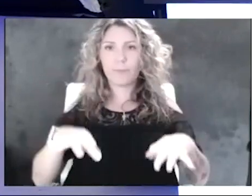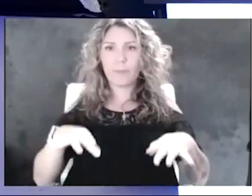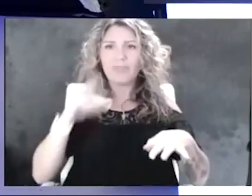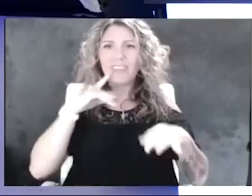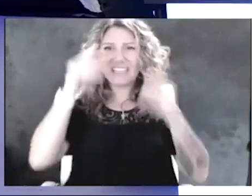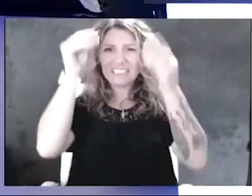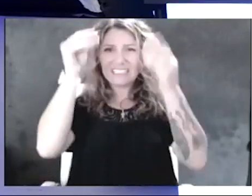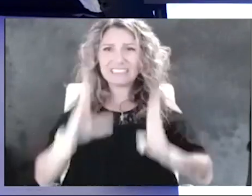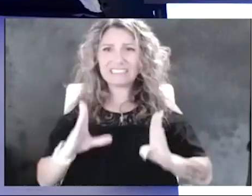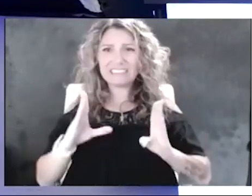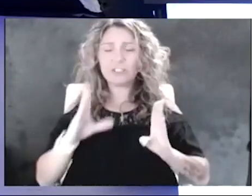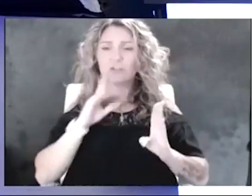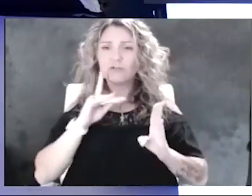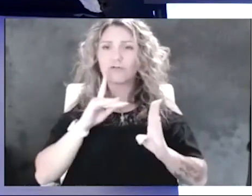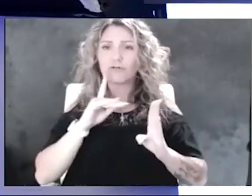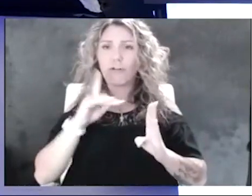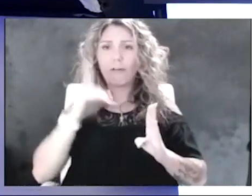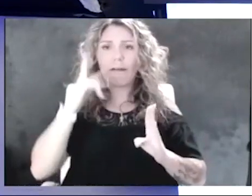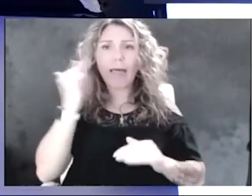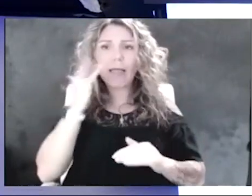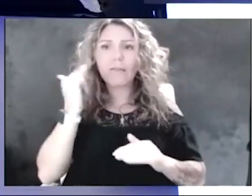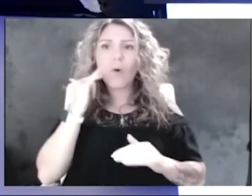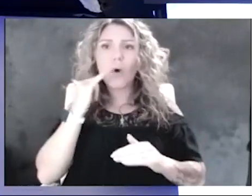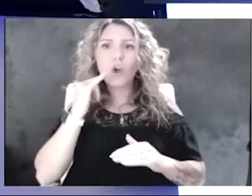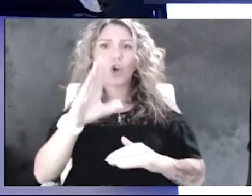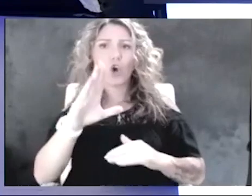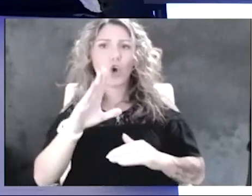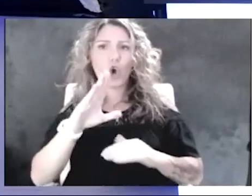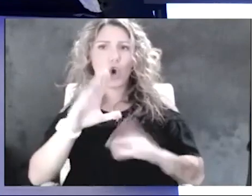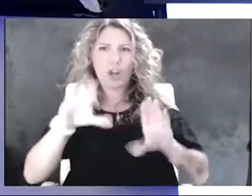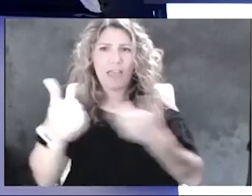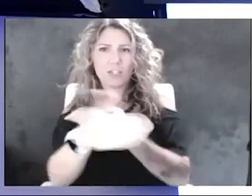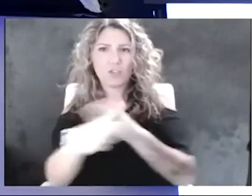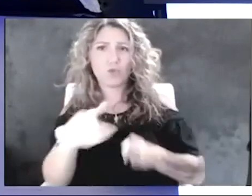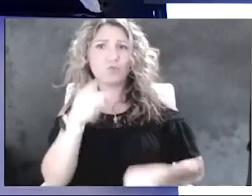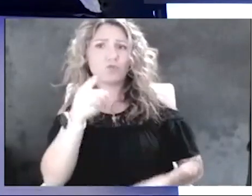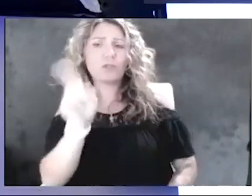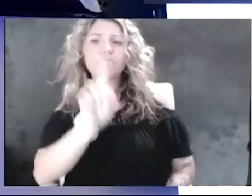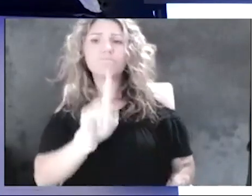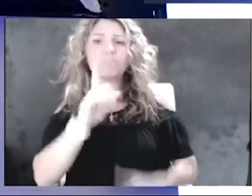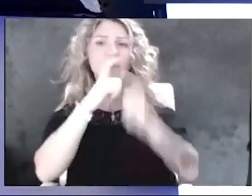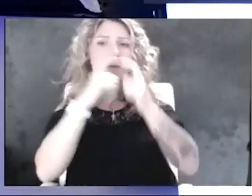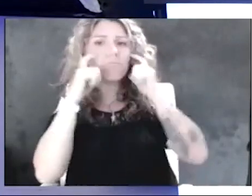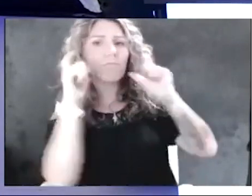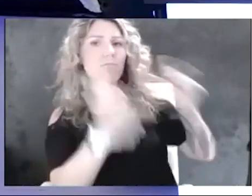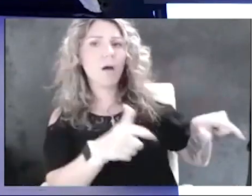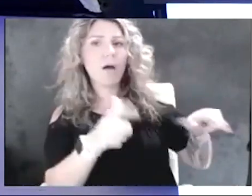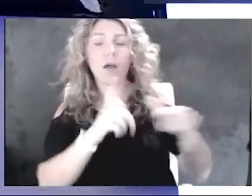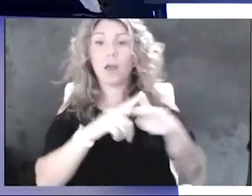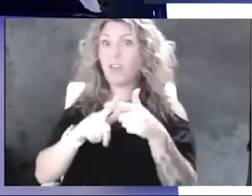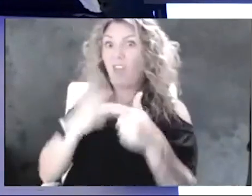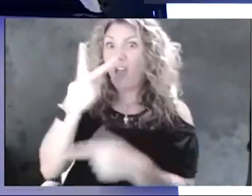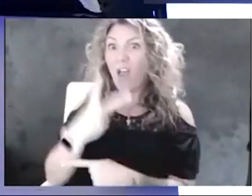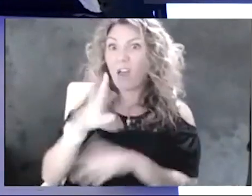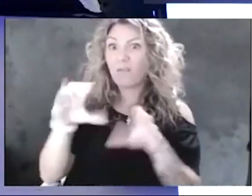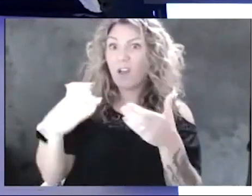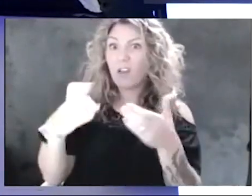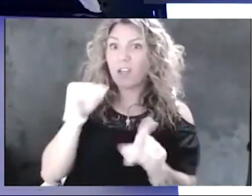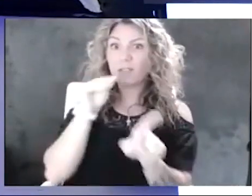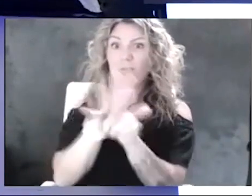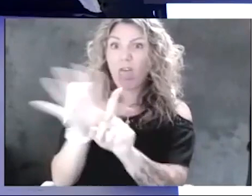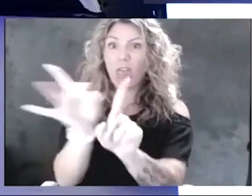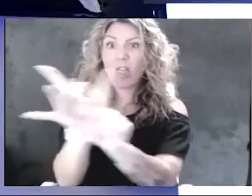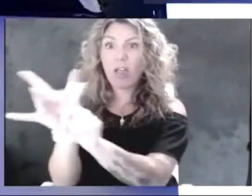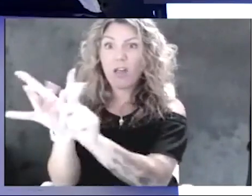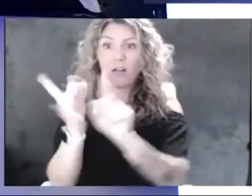mask off and about half the kids in her classes got infected with COVID-19. Did you see that? I did actually see that. Yeah. Yes. Talk to us a little bit about